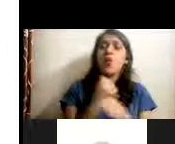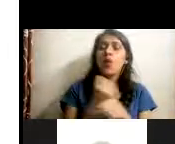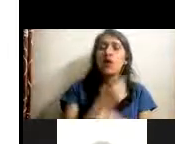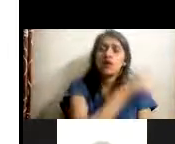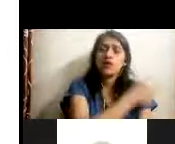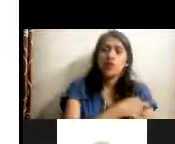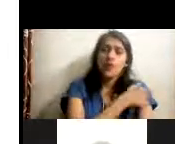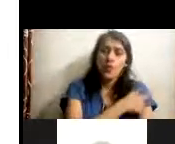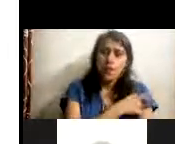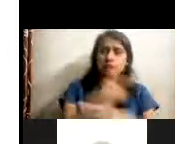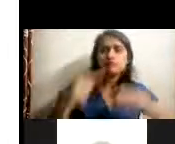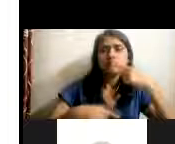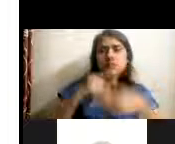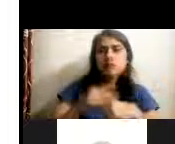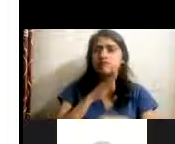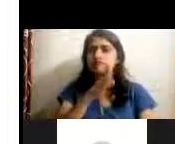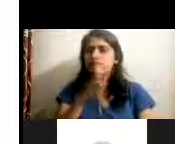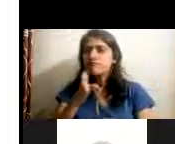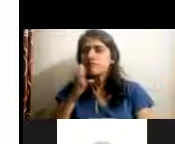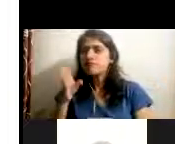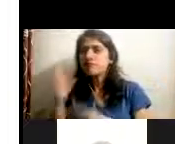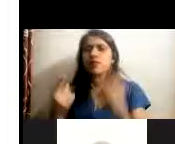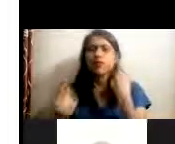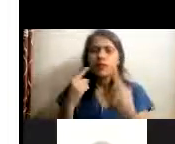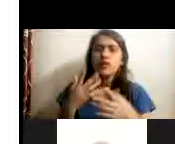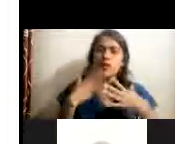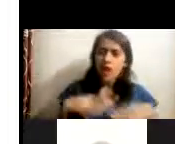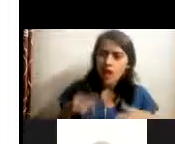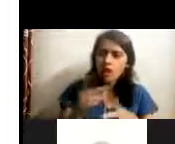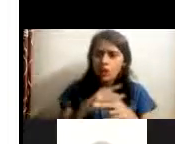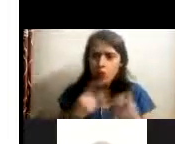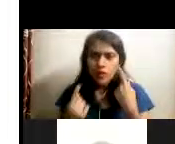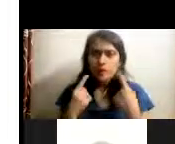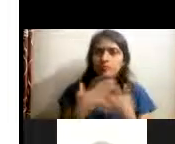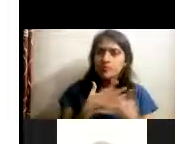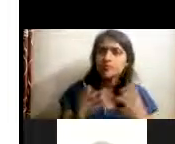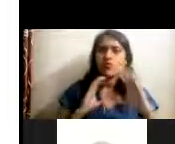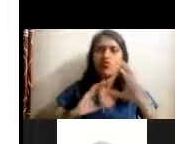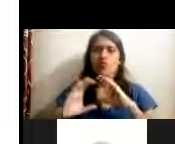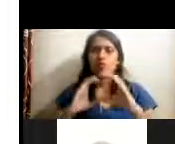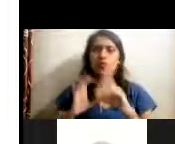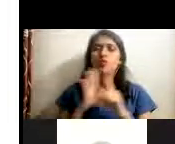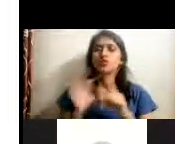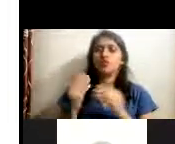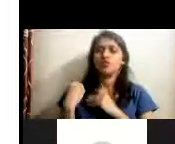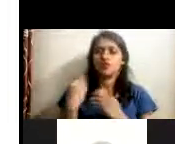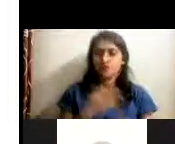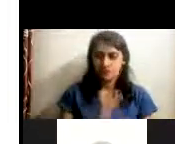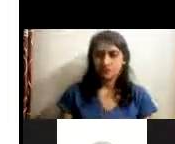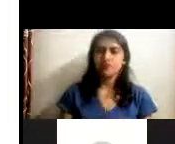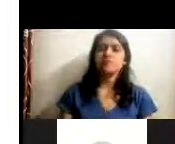us day to day and inquire about our health and keep communicating with us. And apart from